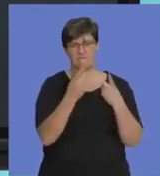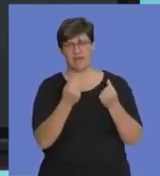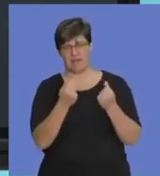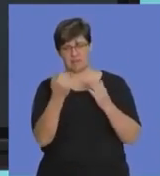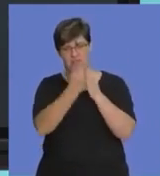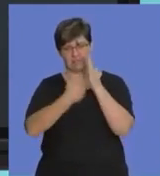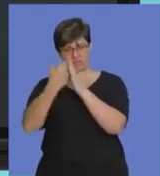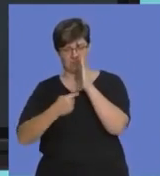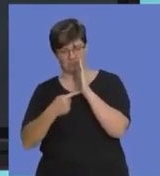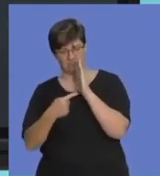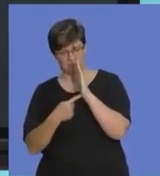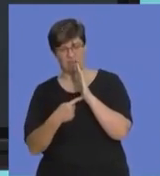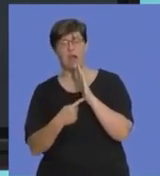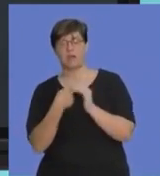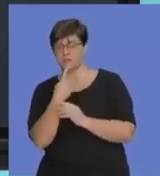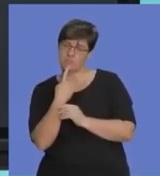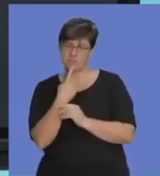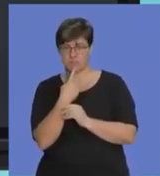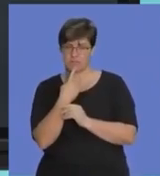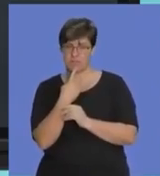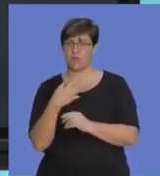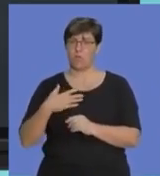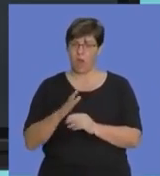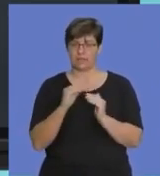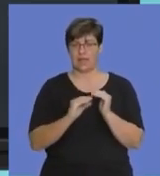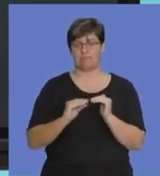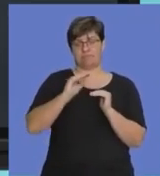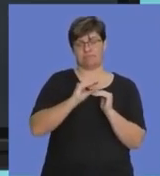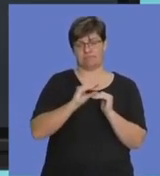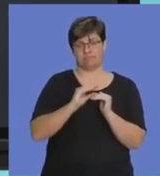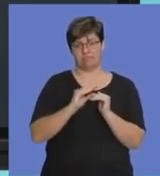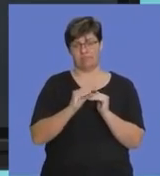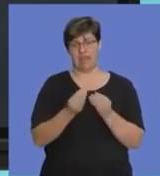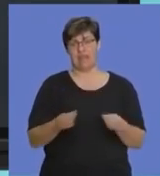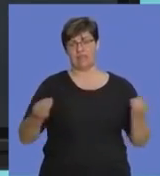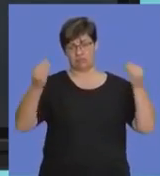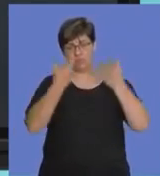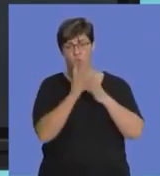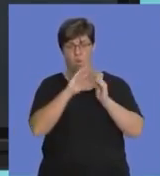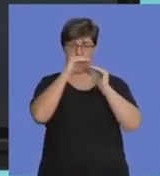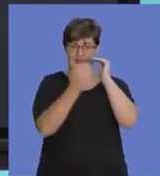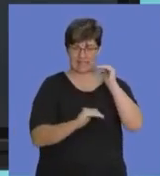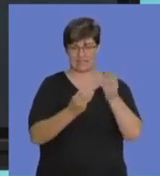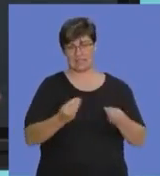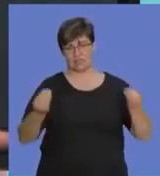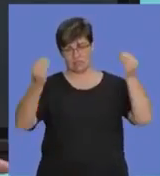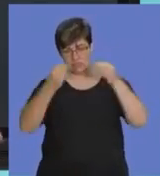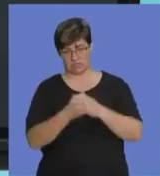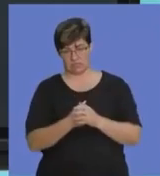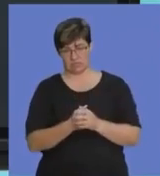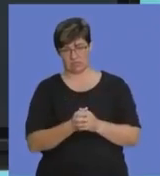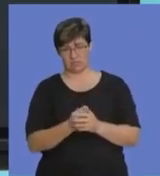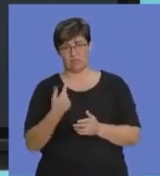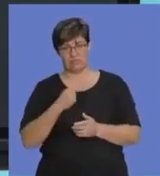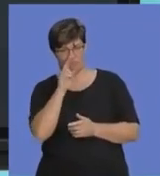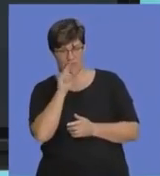banks normally review their financial status, and then they say, okay, now we're increasing the interest, or we're